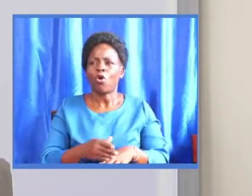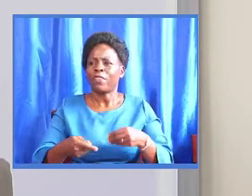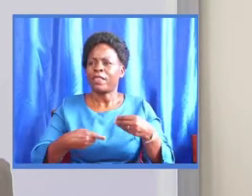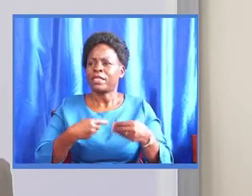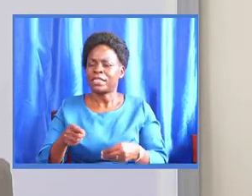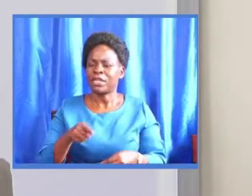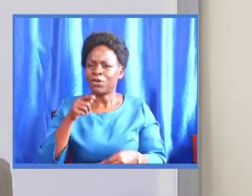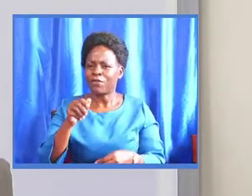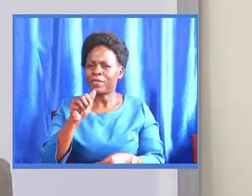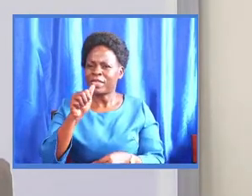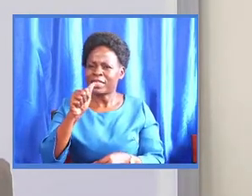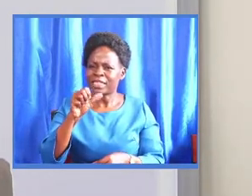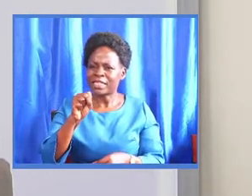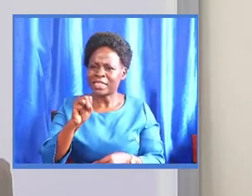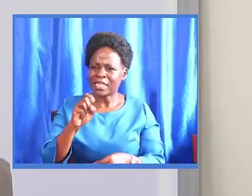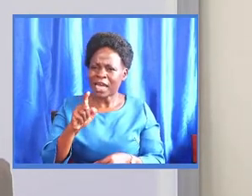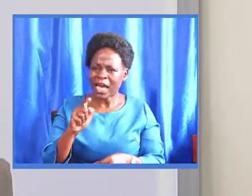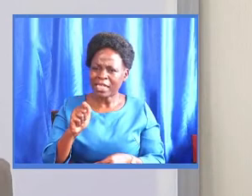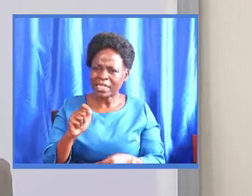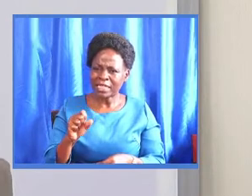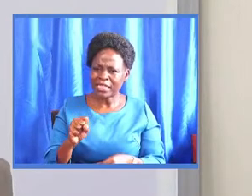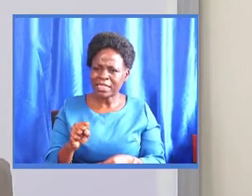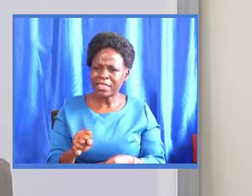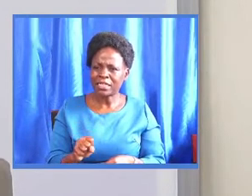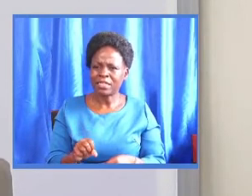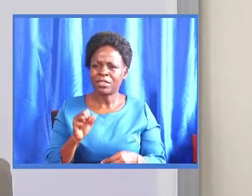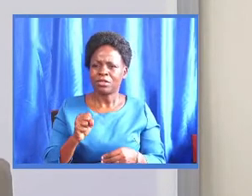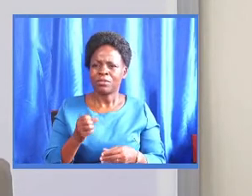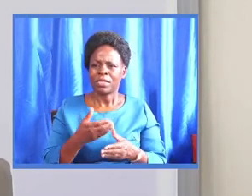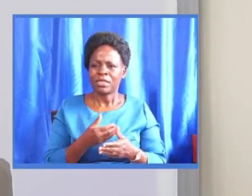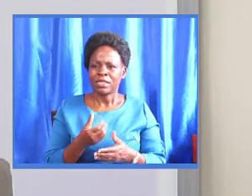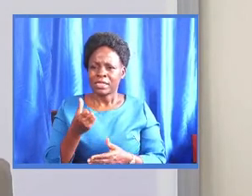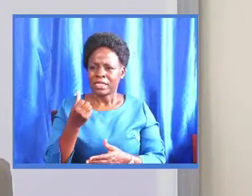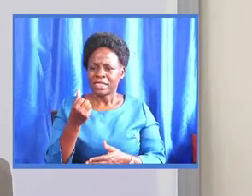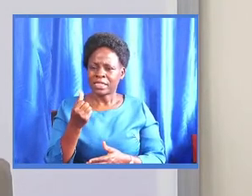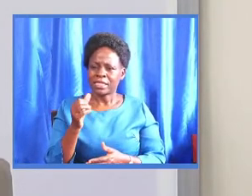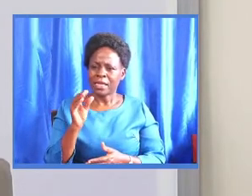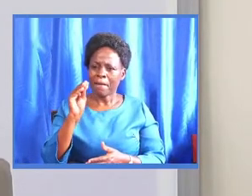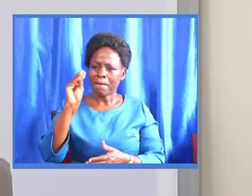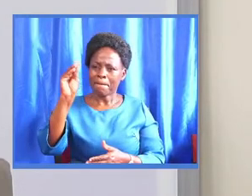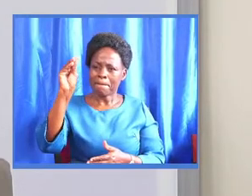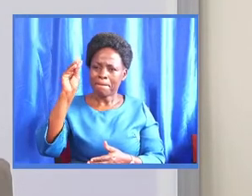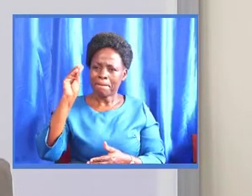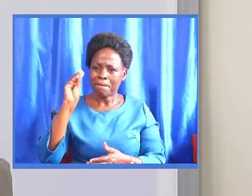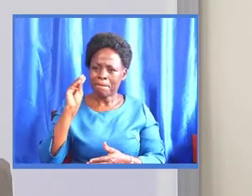this asset, you are required to actually withhold 6%.